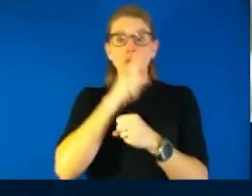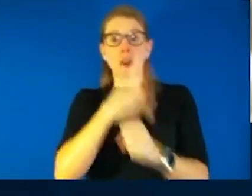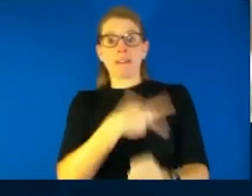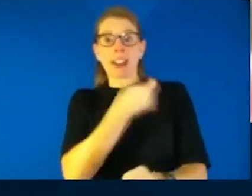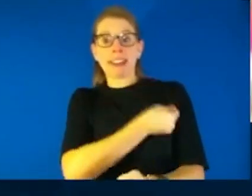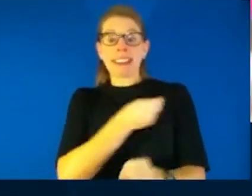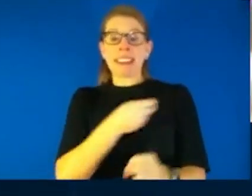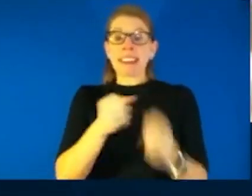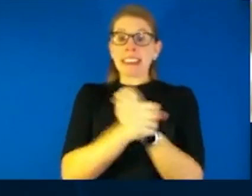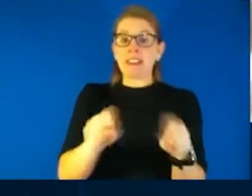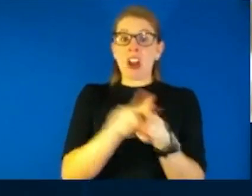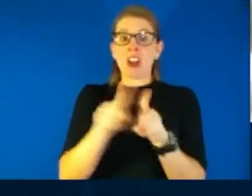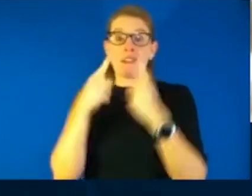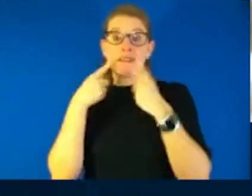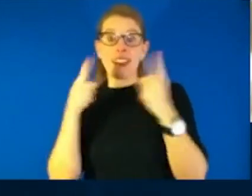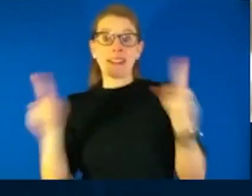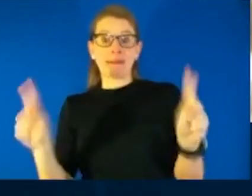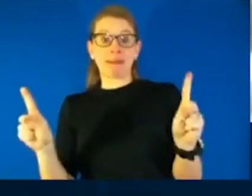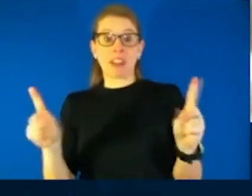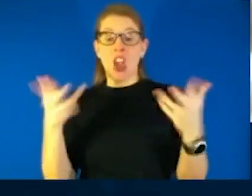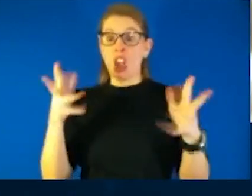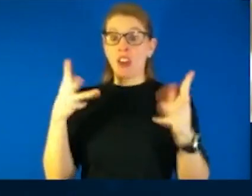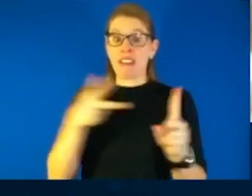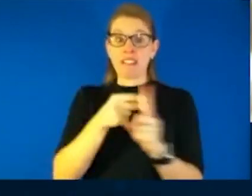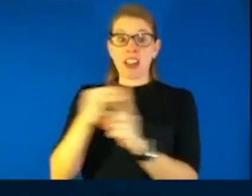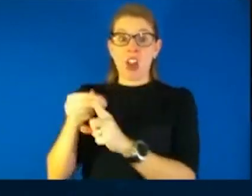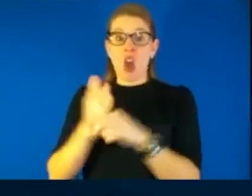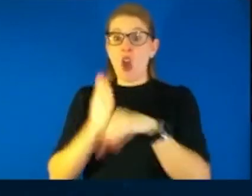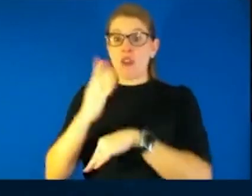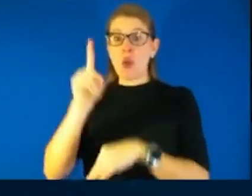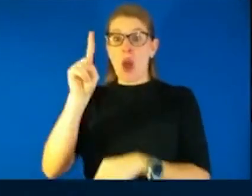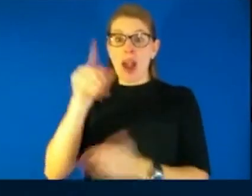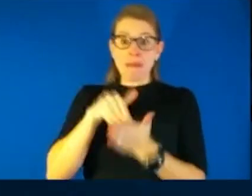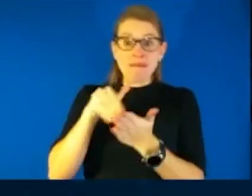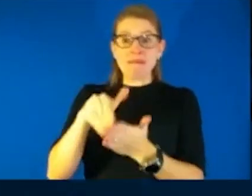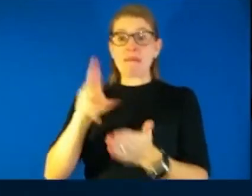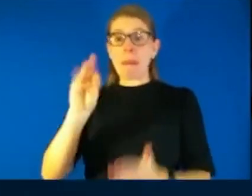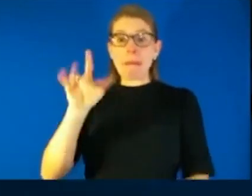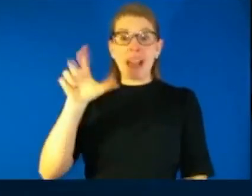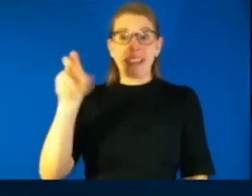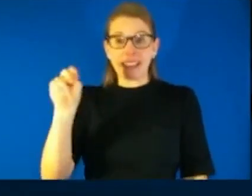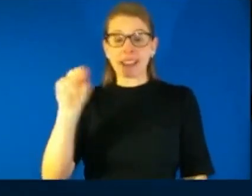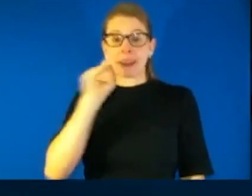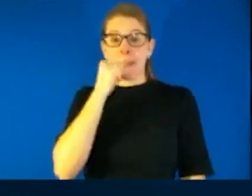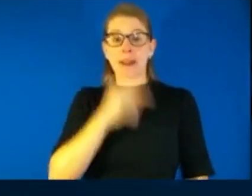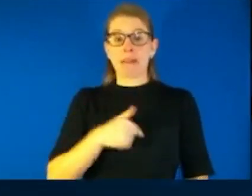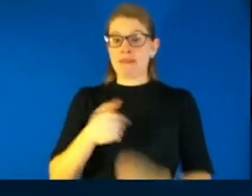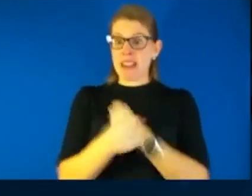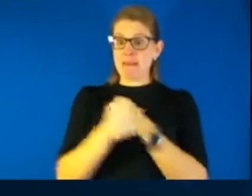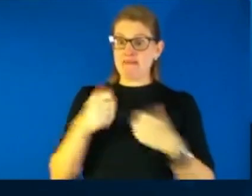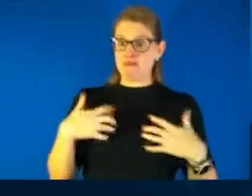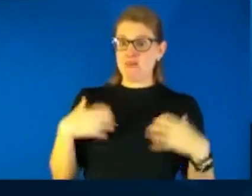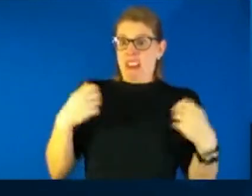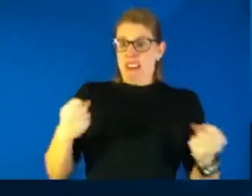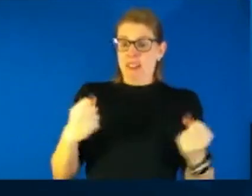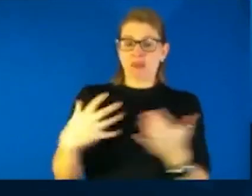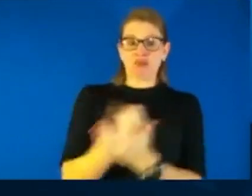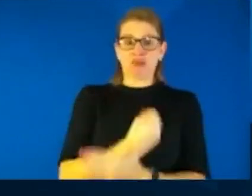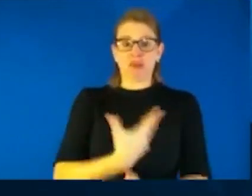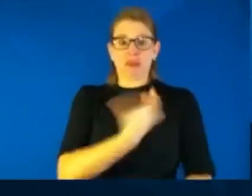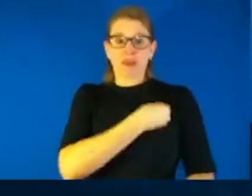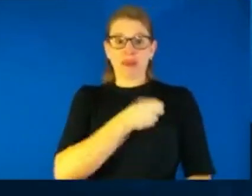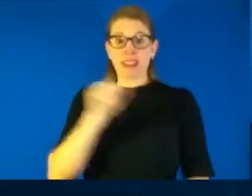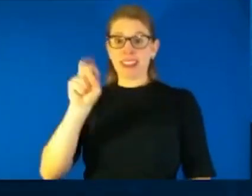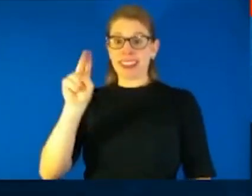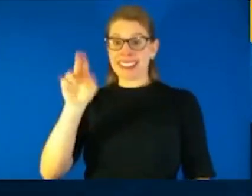effective. We have already vaccinated over 1 million kids. I was brave. I got my shot. Sunny says